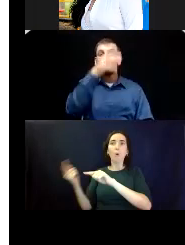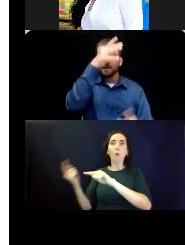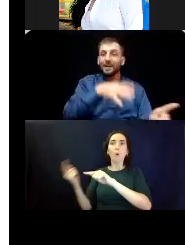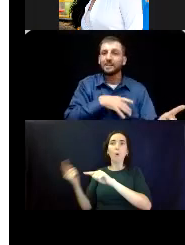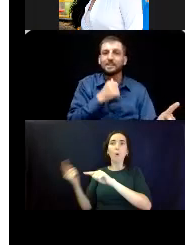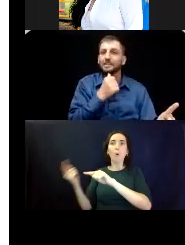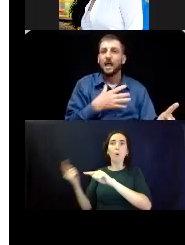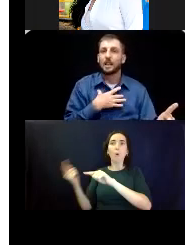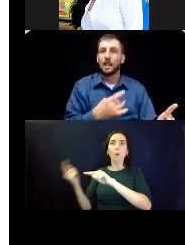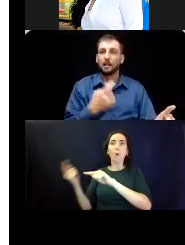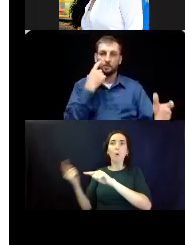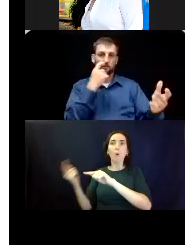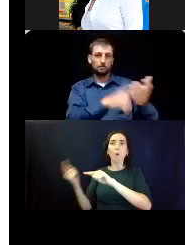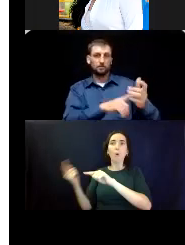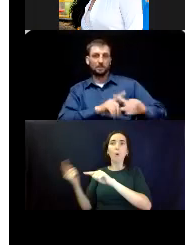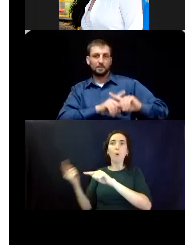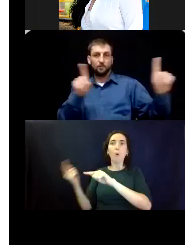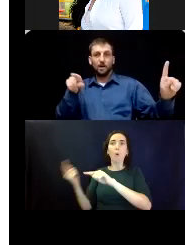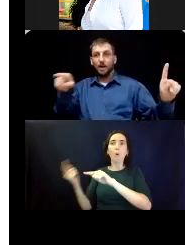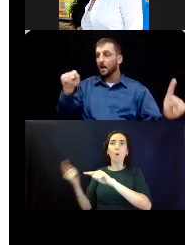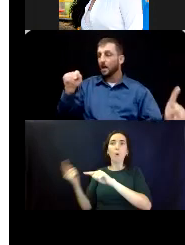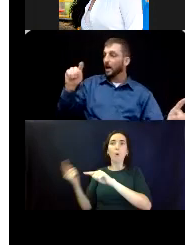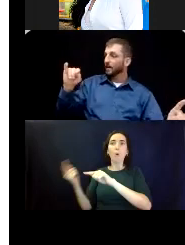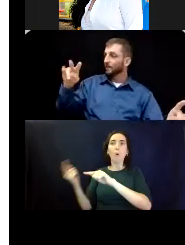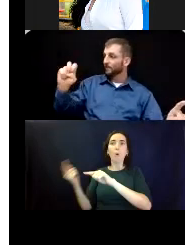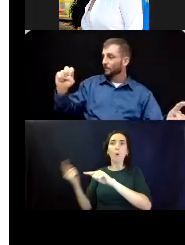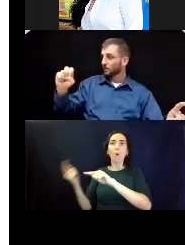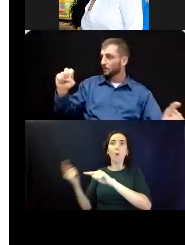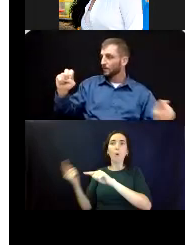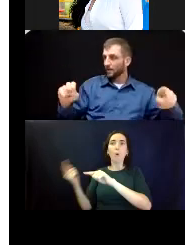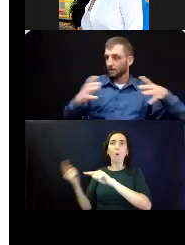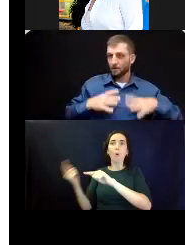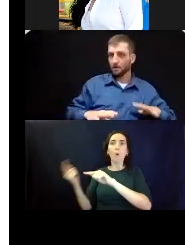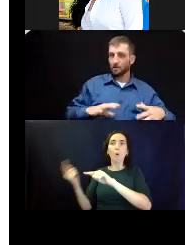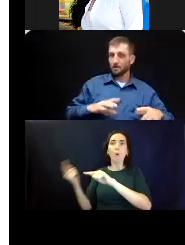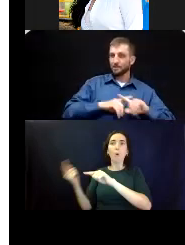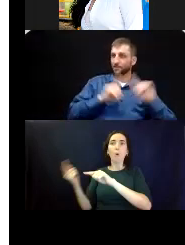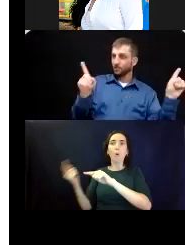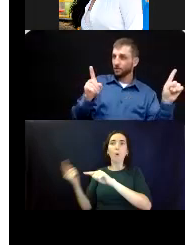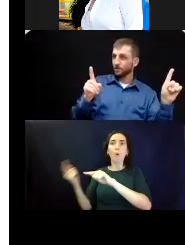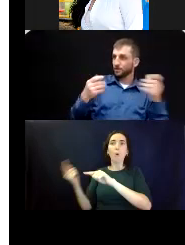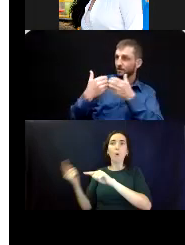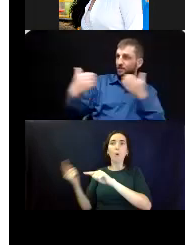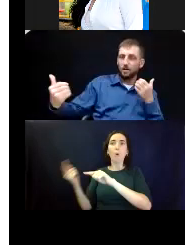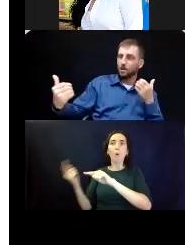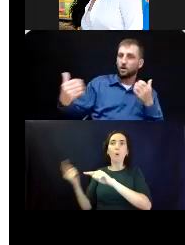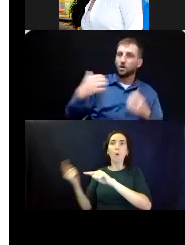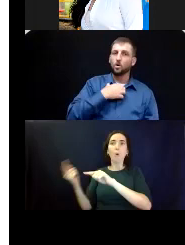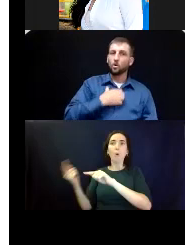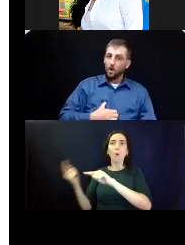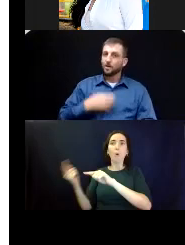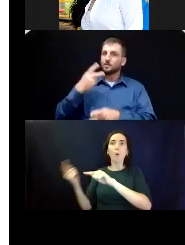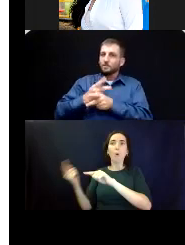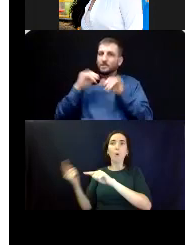their comrades of active service by a particular costume. They wanted to keep their dark blue blouse and dress